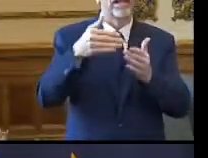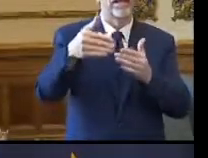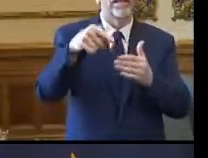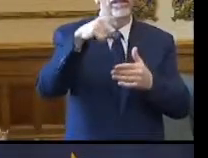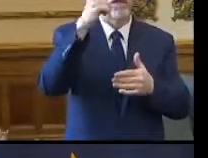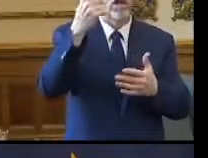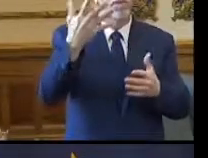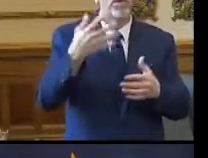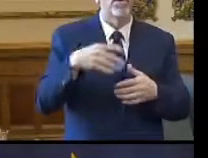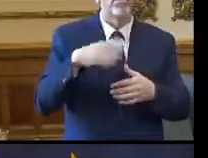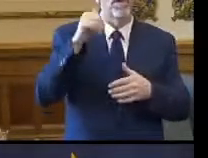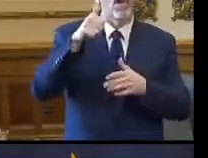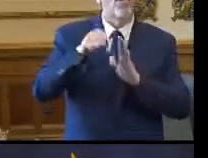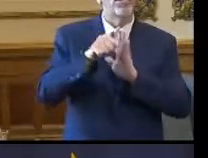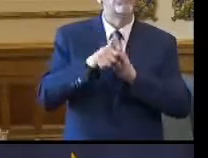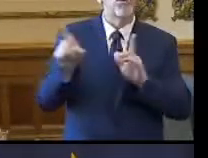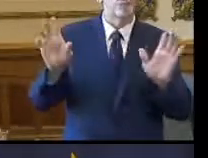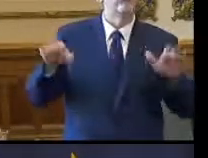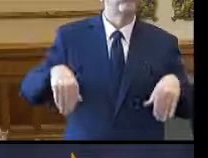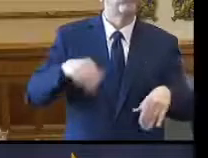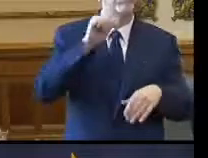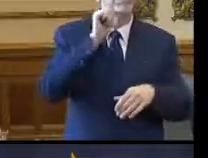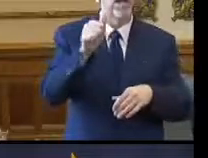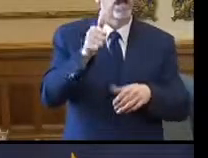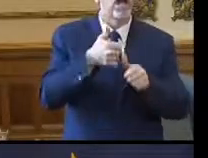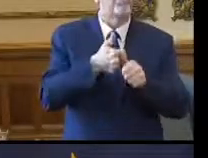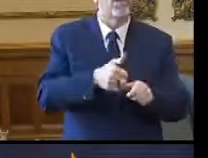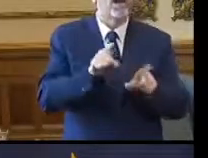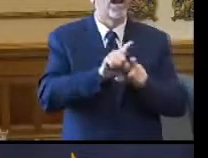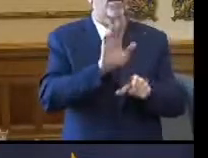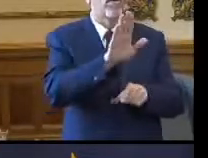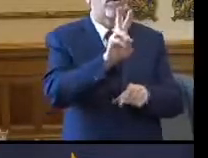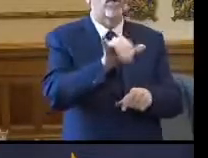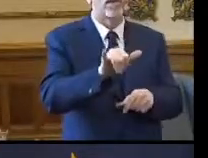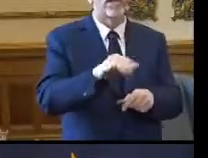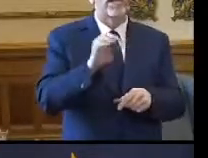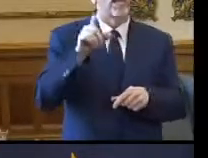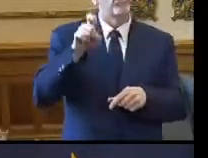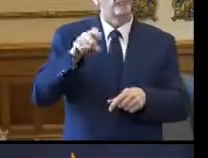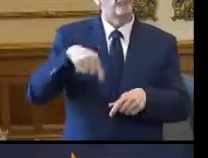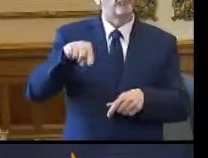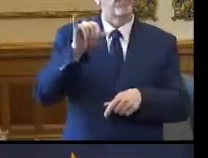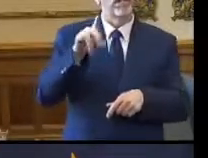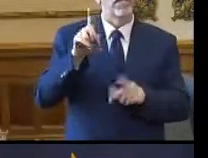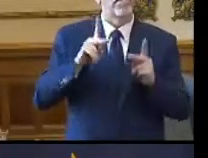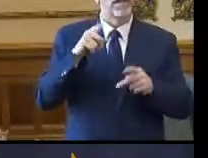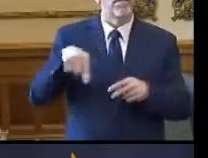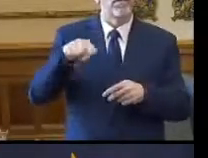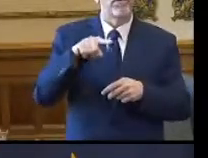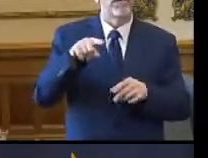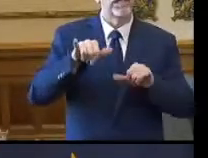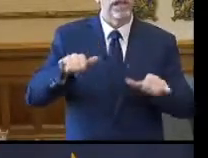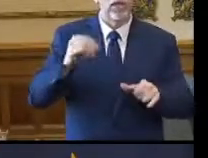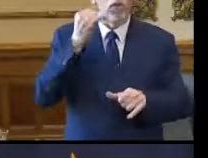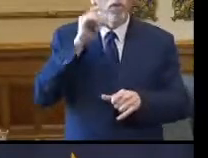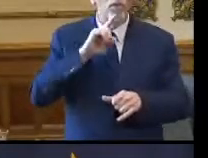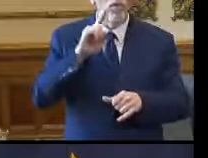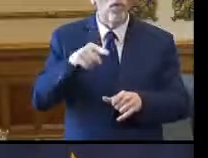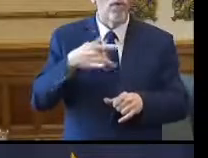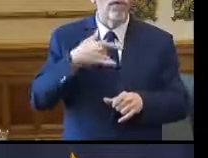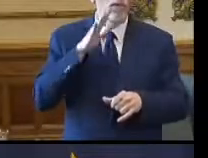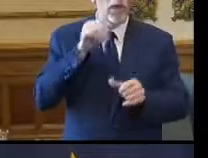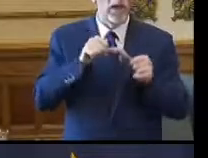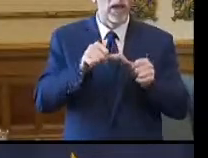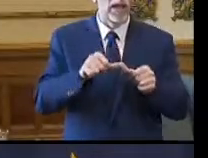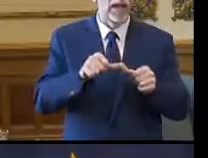summer because other states did not take your moves? And should Hoosiers expect that the stay-at-home order is going to